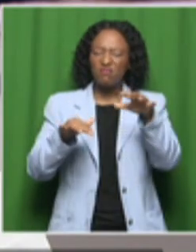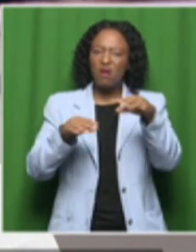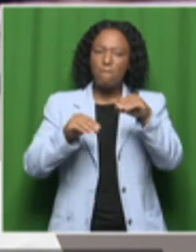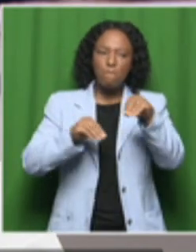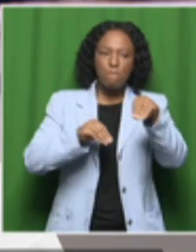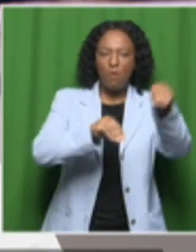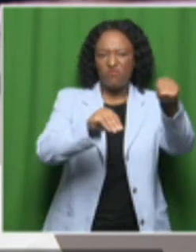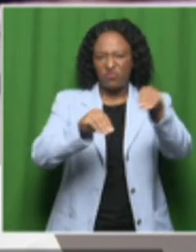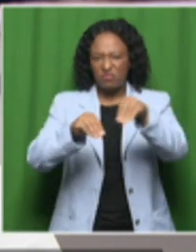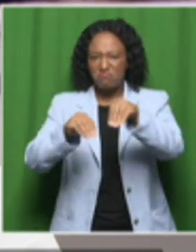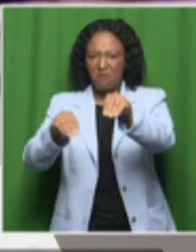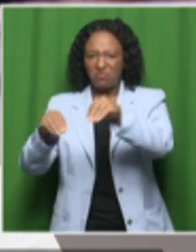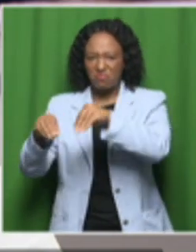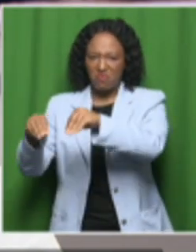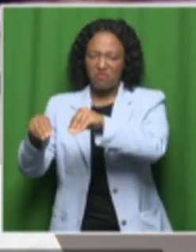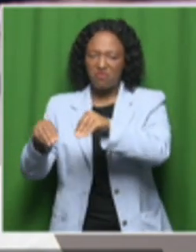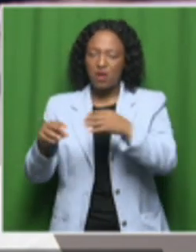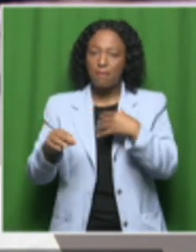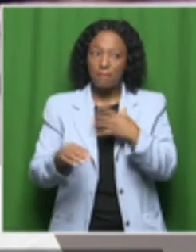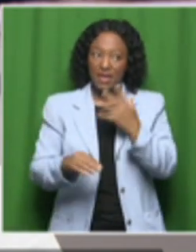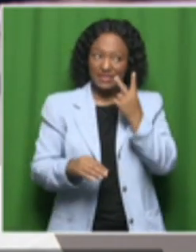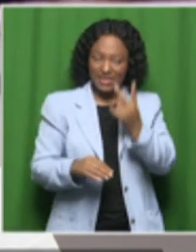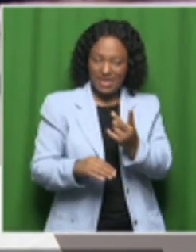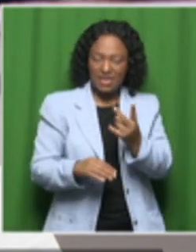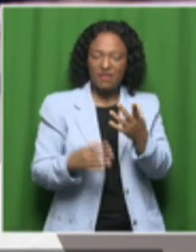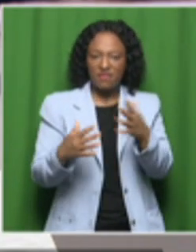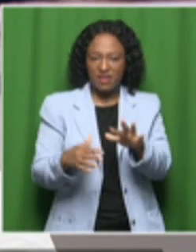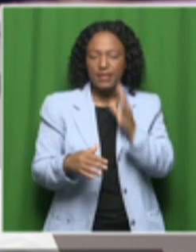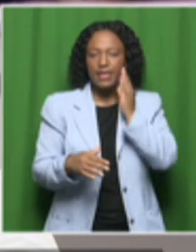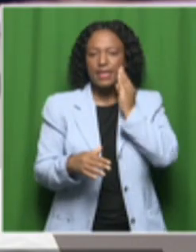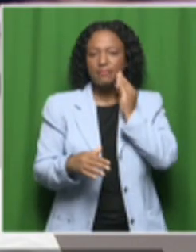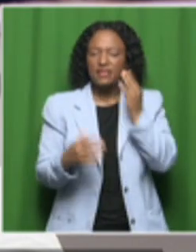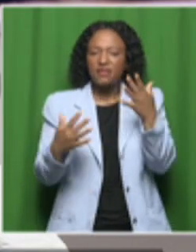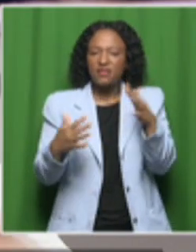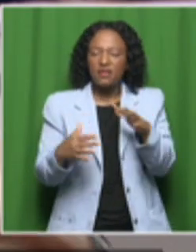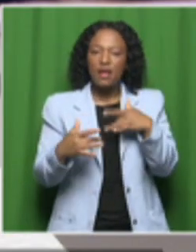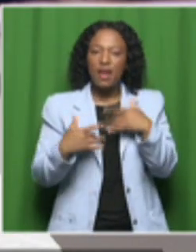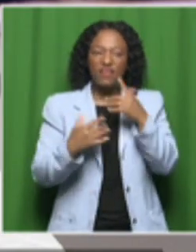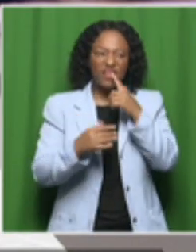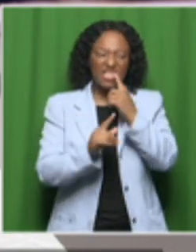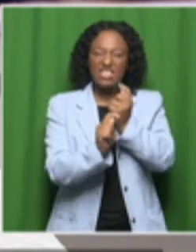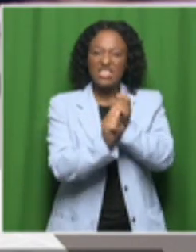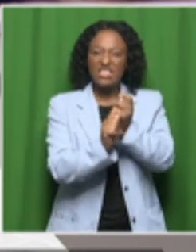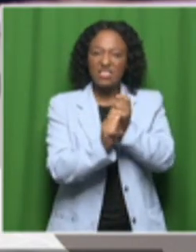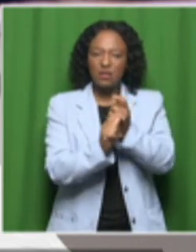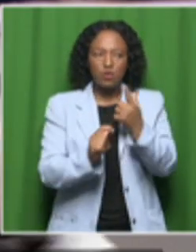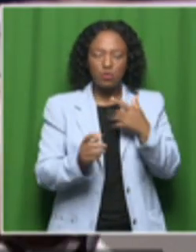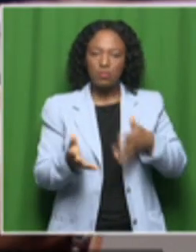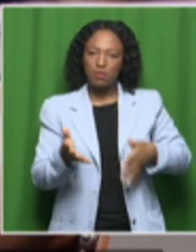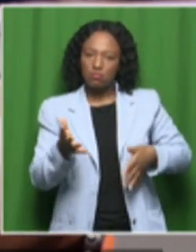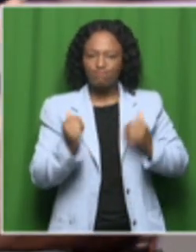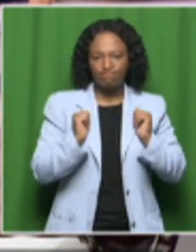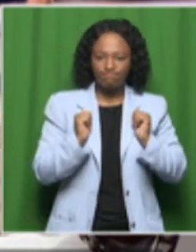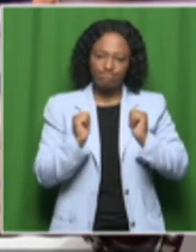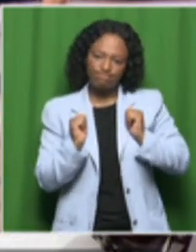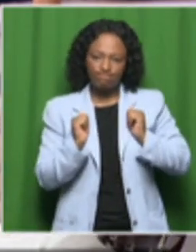that displacement, I've also witnessed it also growing up in the squatter camps, where you would come back from school and half of